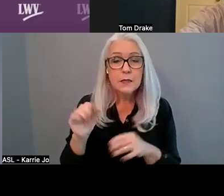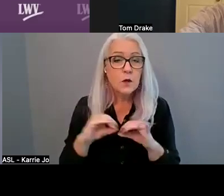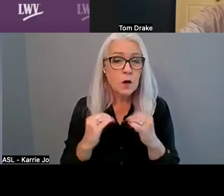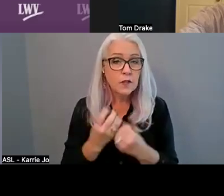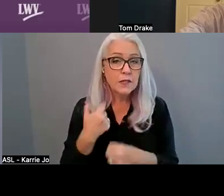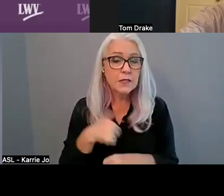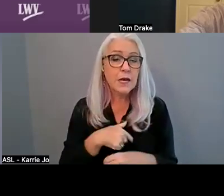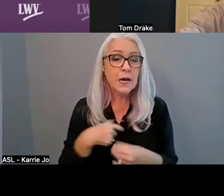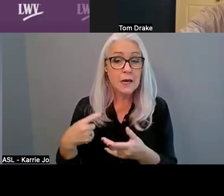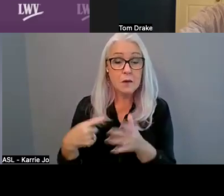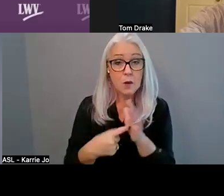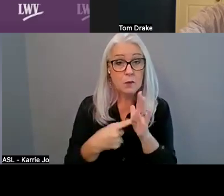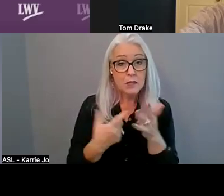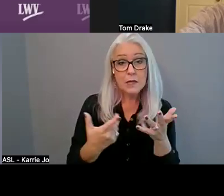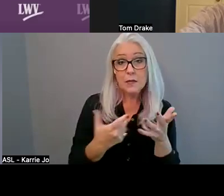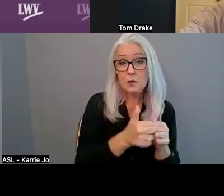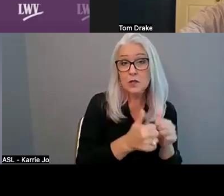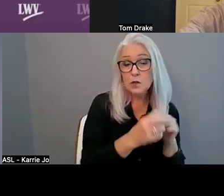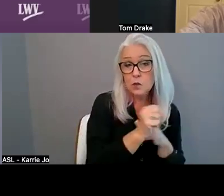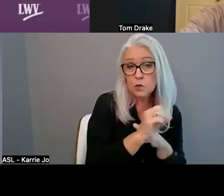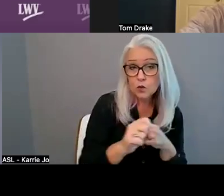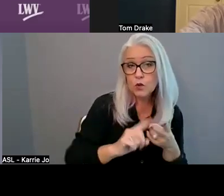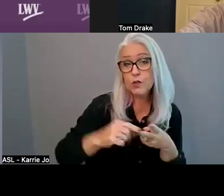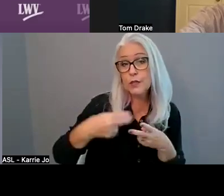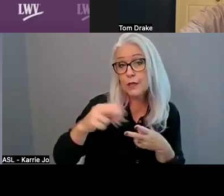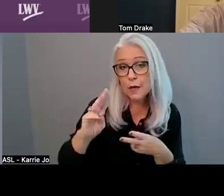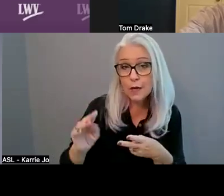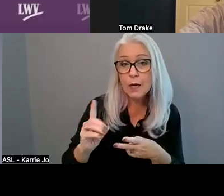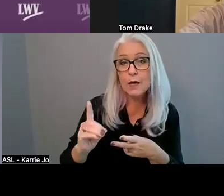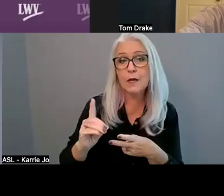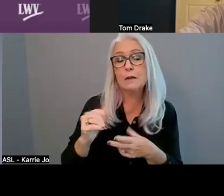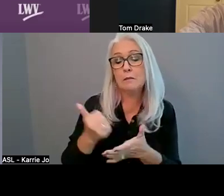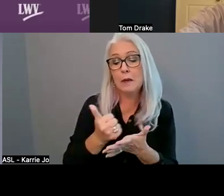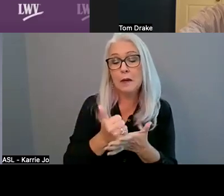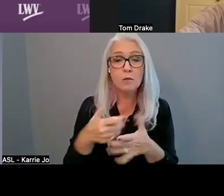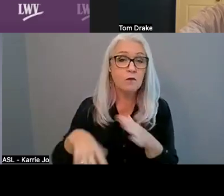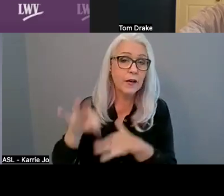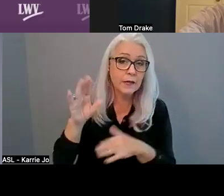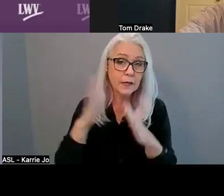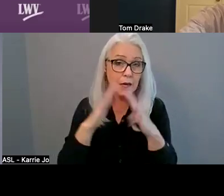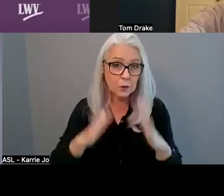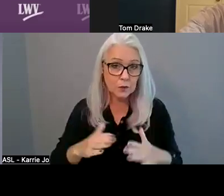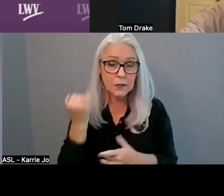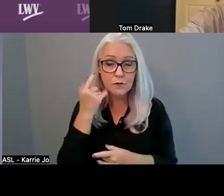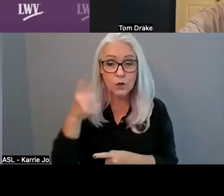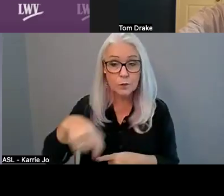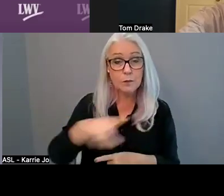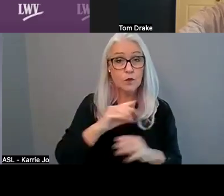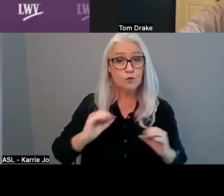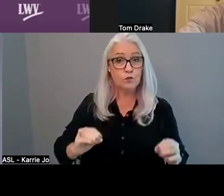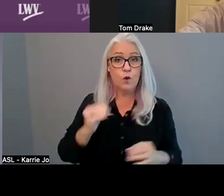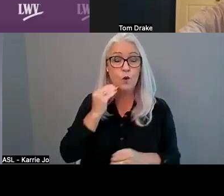in discussions with Social Security and HUD to find housing for them when they've found themselves in a position of homelessness